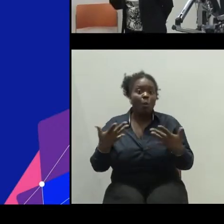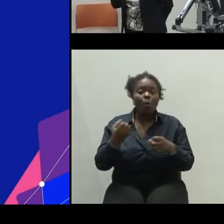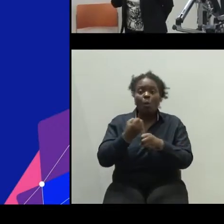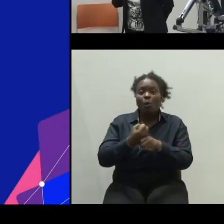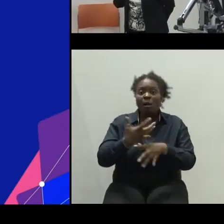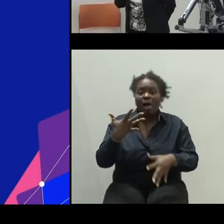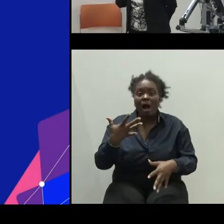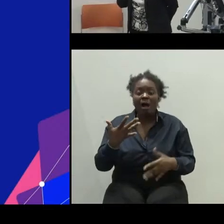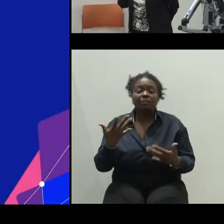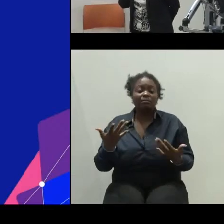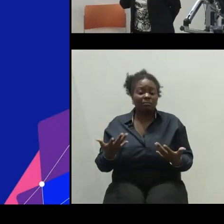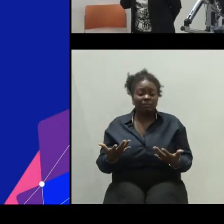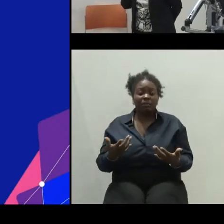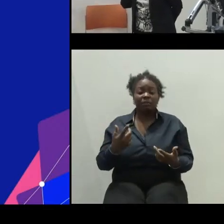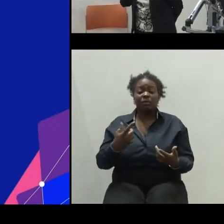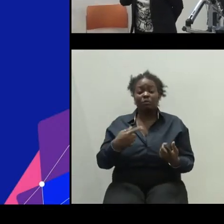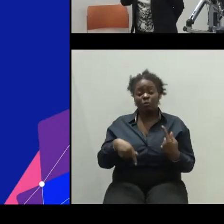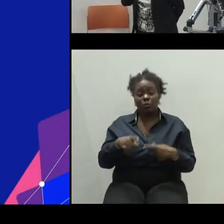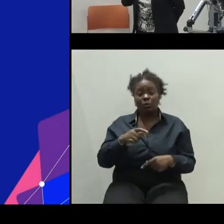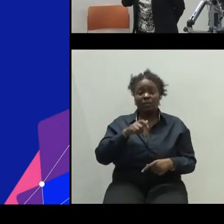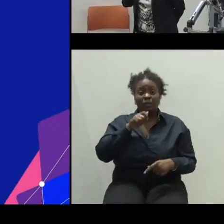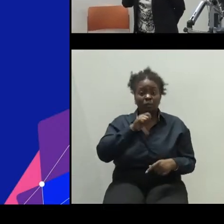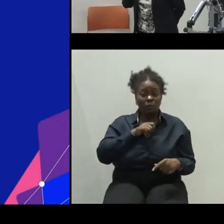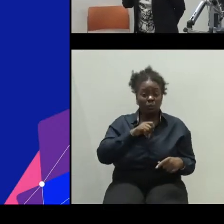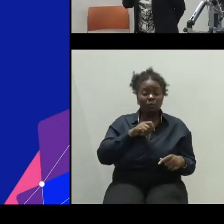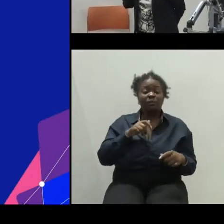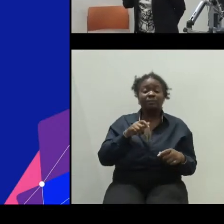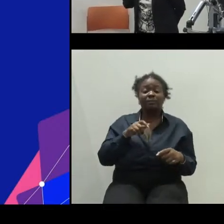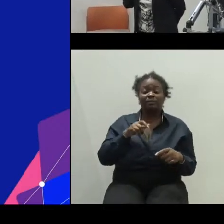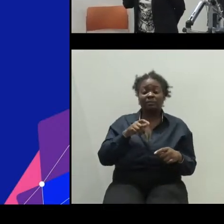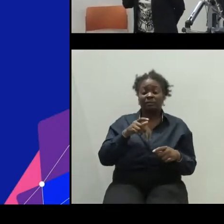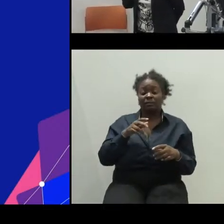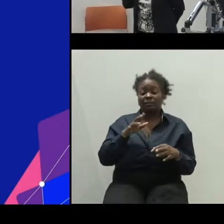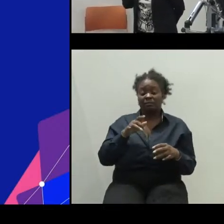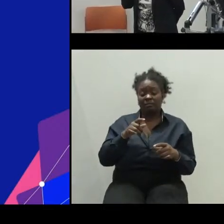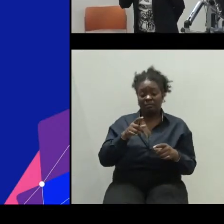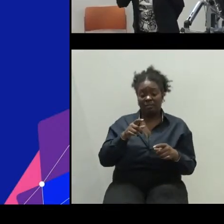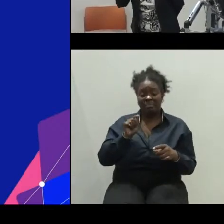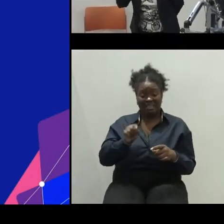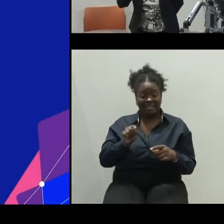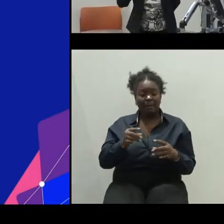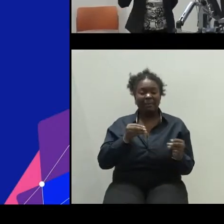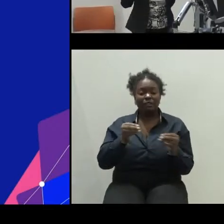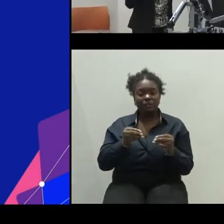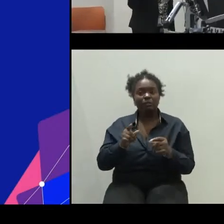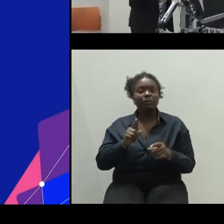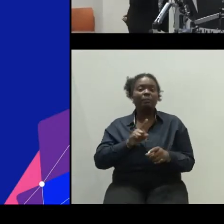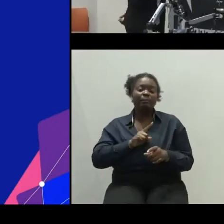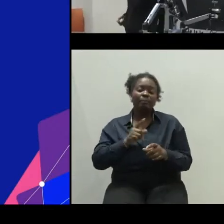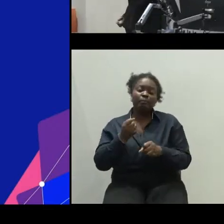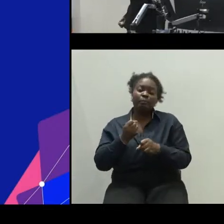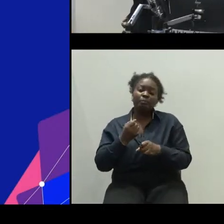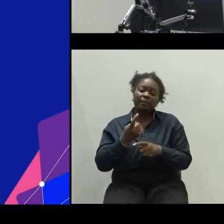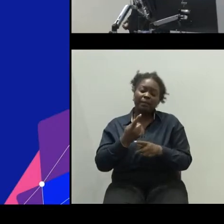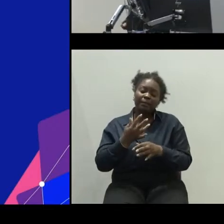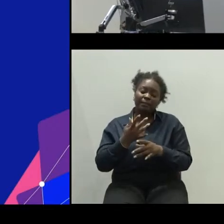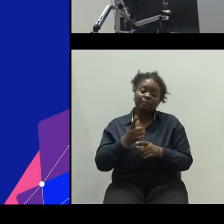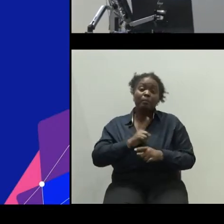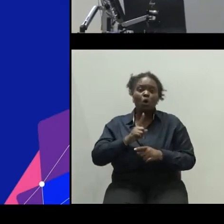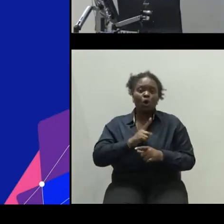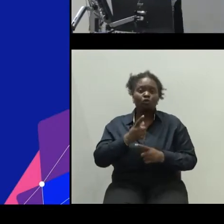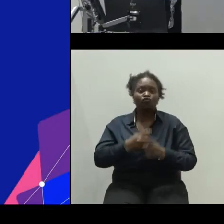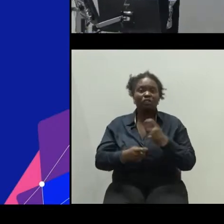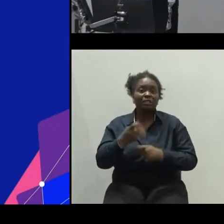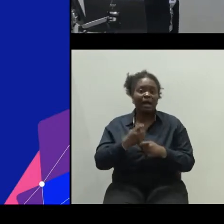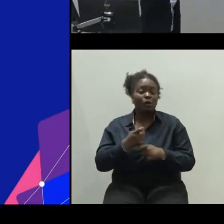not plastic. We were using, they work perfectly well, and they're recyclable much more easily. Yeah, so it's a great question. So in